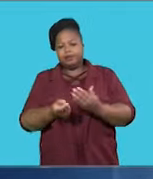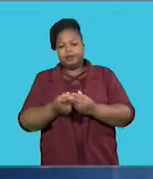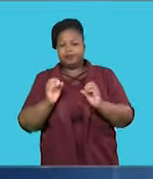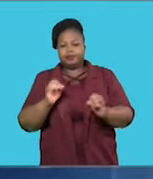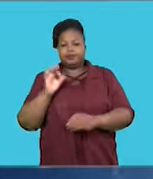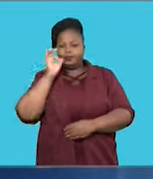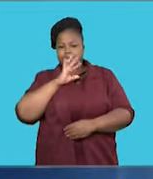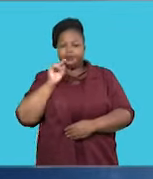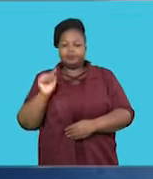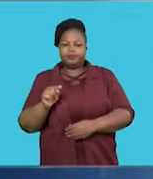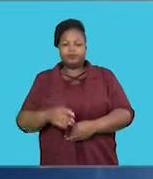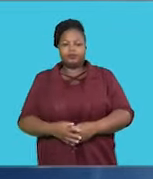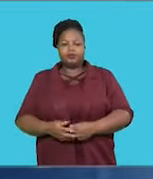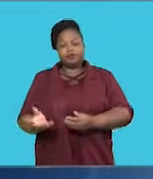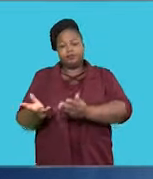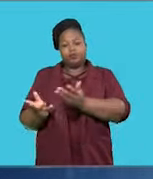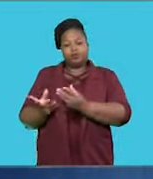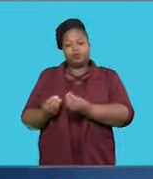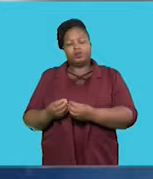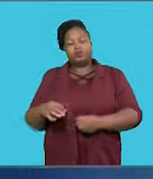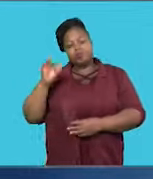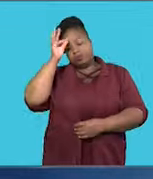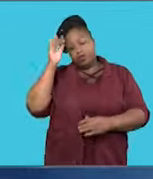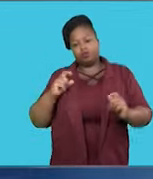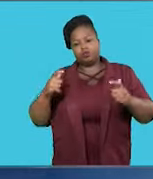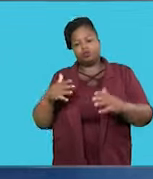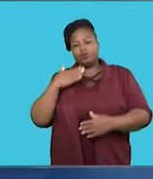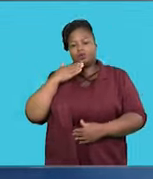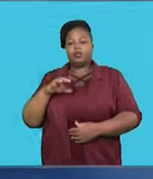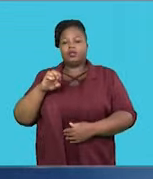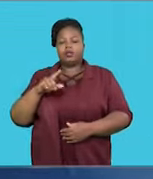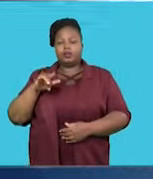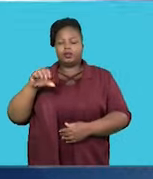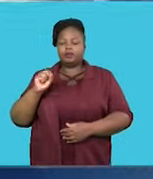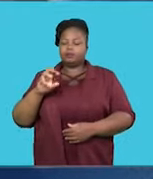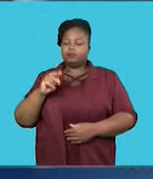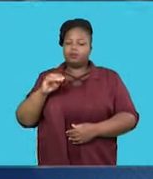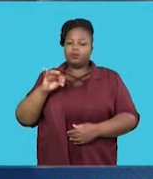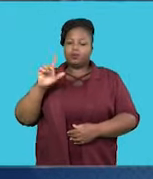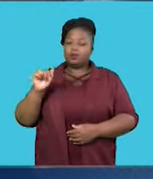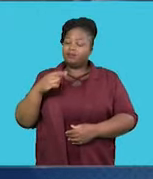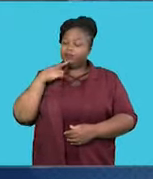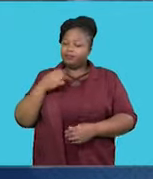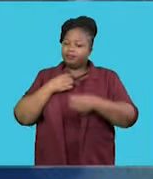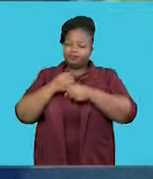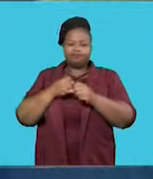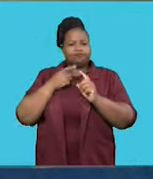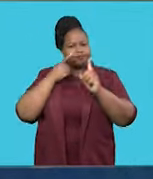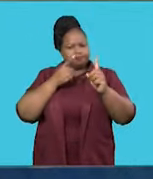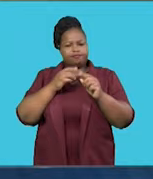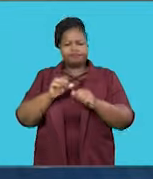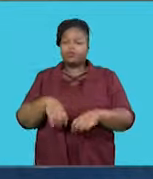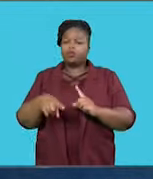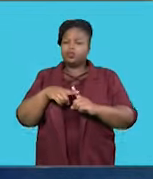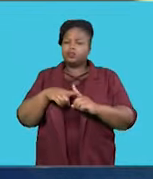phakathi kulomgwaqo. Sikhulumisana ke naye ke ukhomishana wamaphoyisa Lieutenant General Elias Mawela ubuvezela ukuthi lo mkhankaso unemiphumela emihle kakhulu